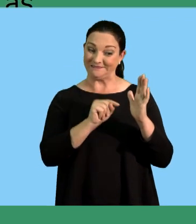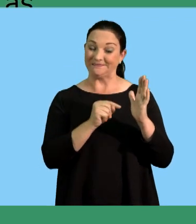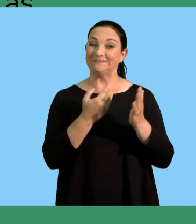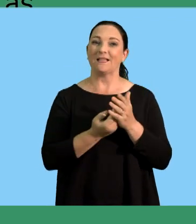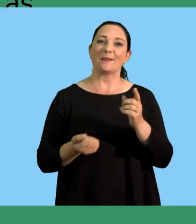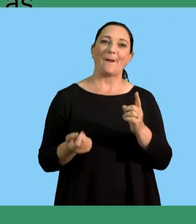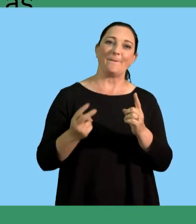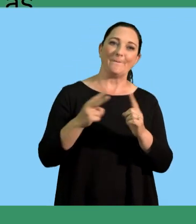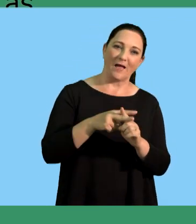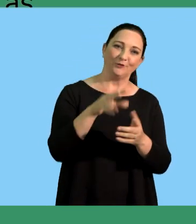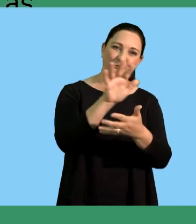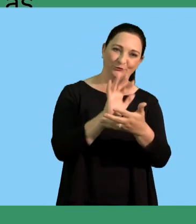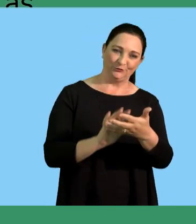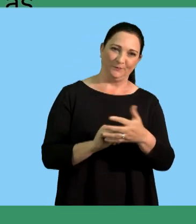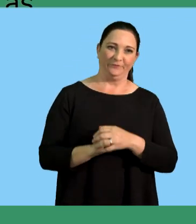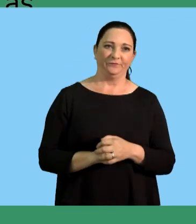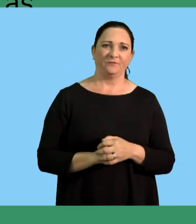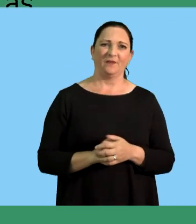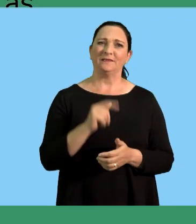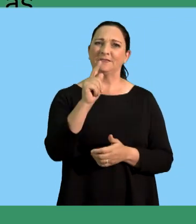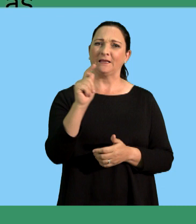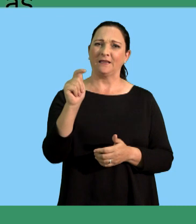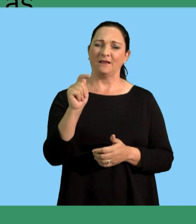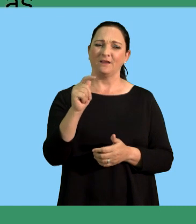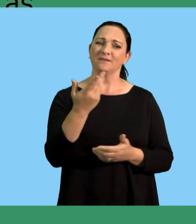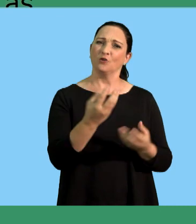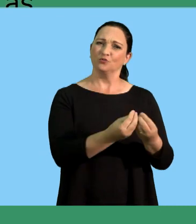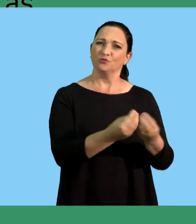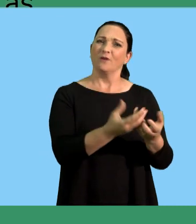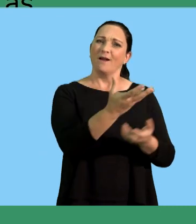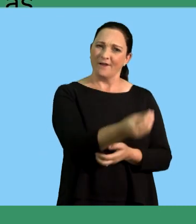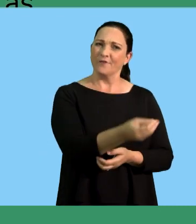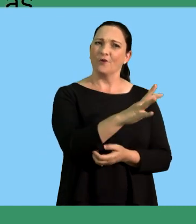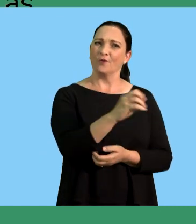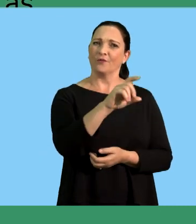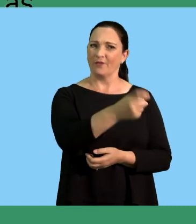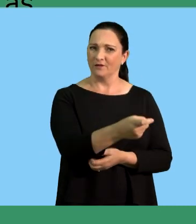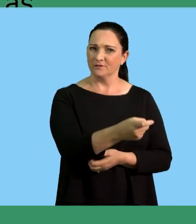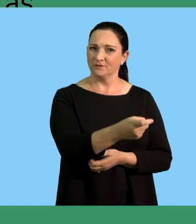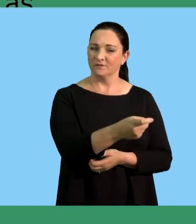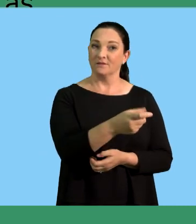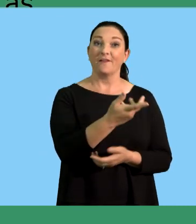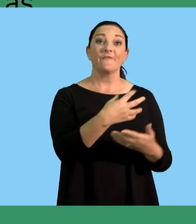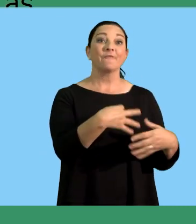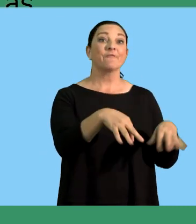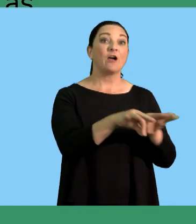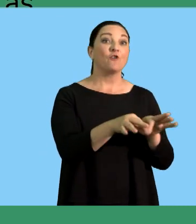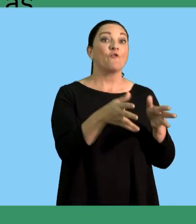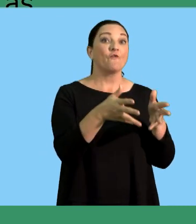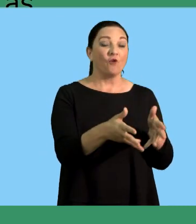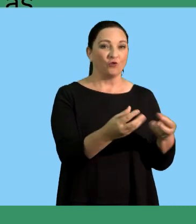as you can see, we have top traders who bought stock that is worth 400,000. This is the value of your stock. The value of the stock